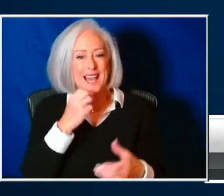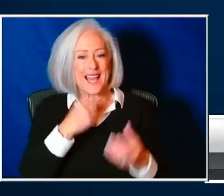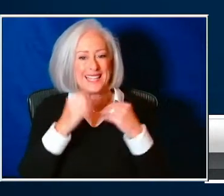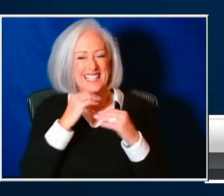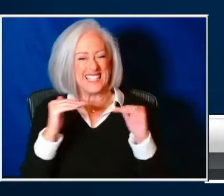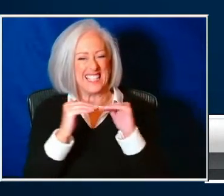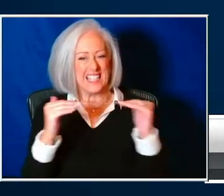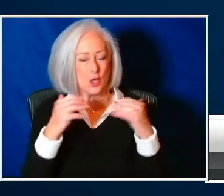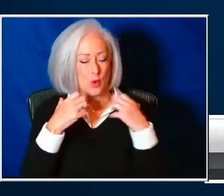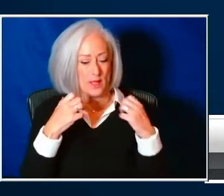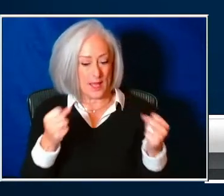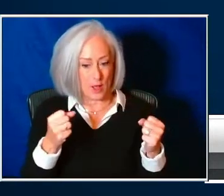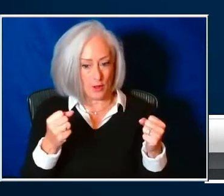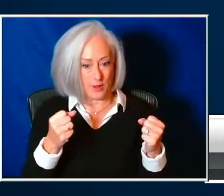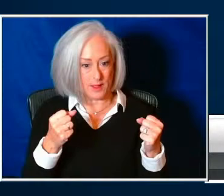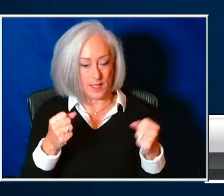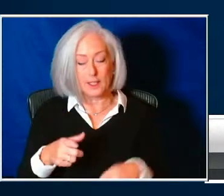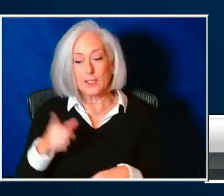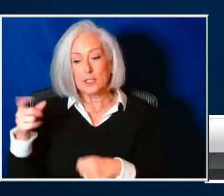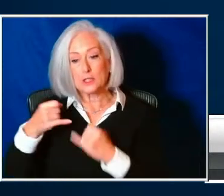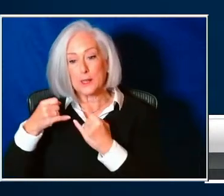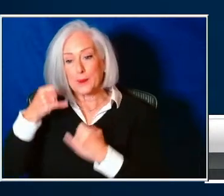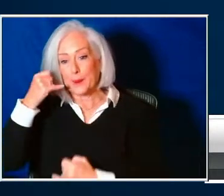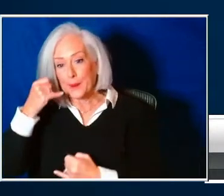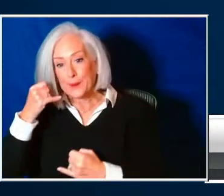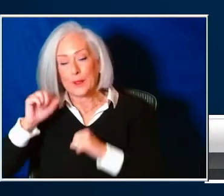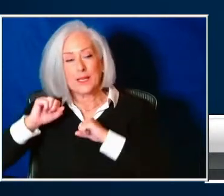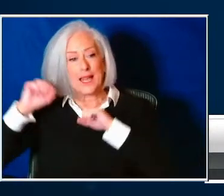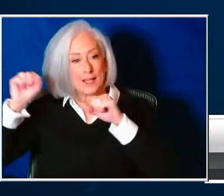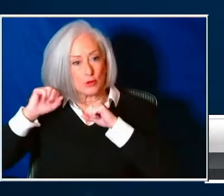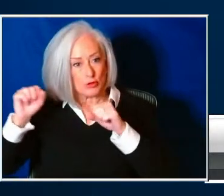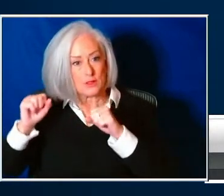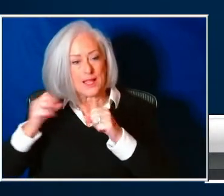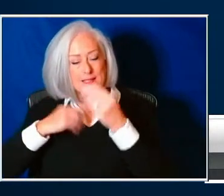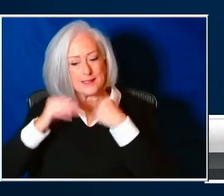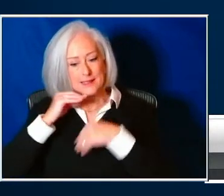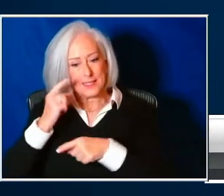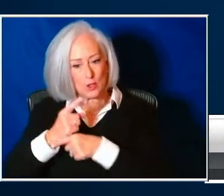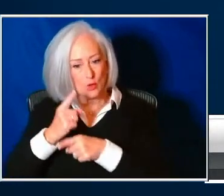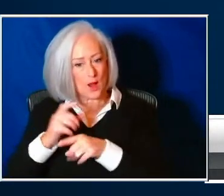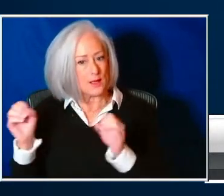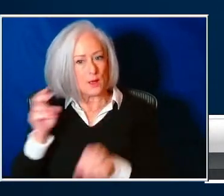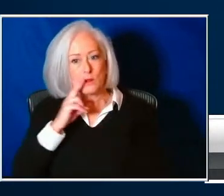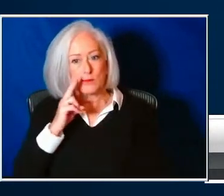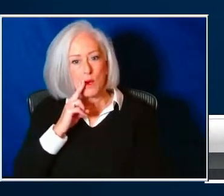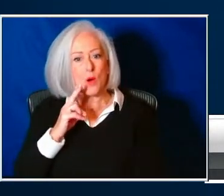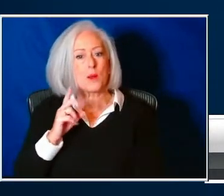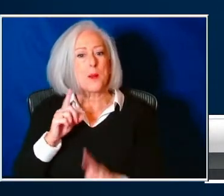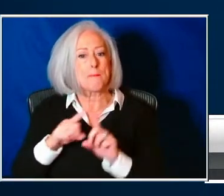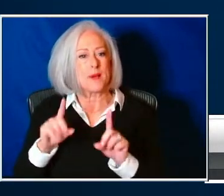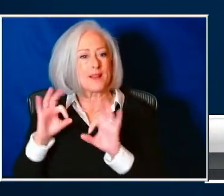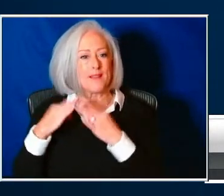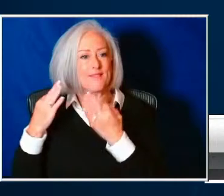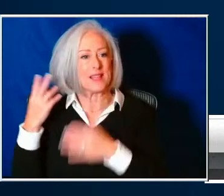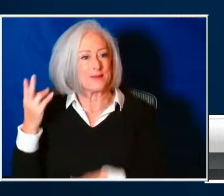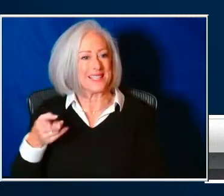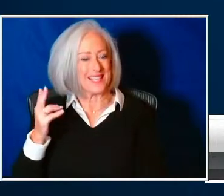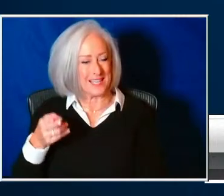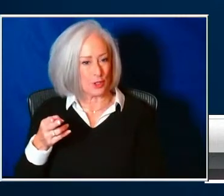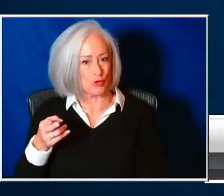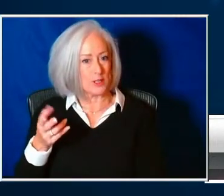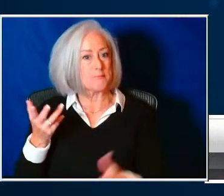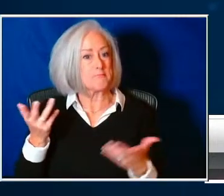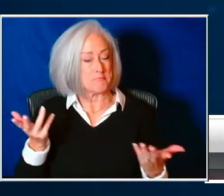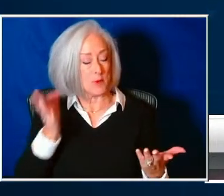And she's thin and fit and exercises and eats right and doesn't smoke, but she has that family history. So it'll she be may interesting have- to